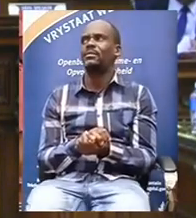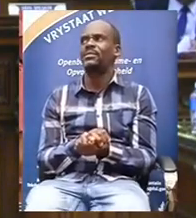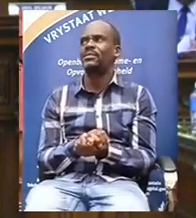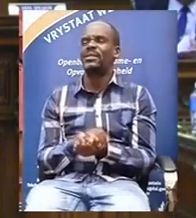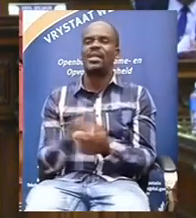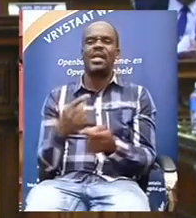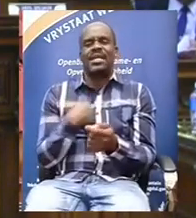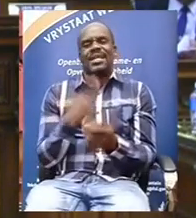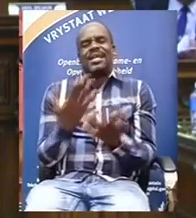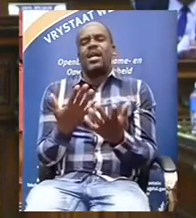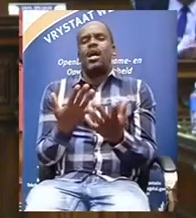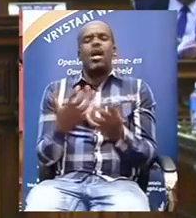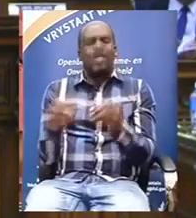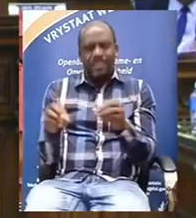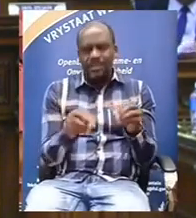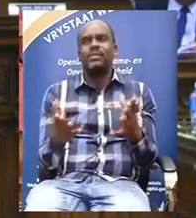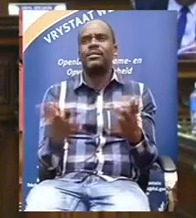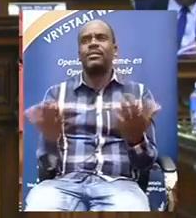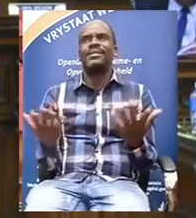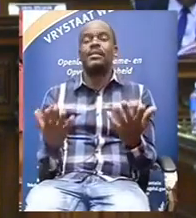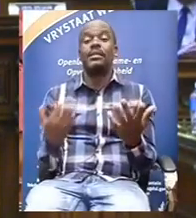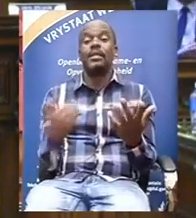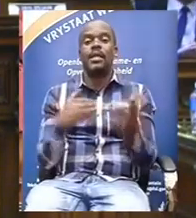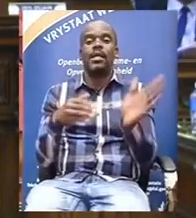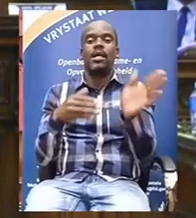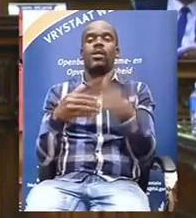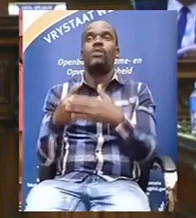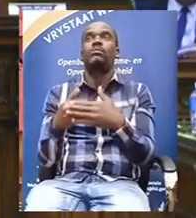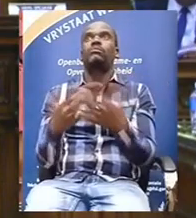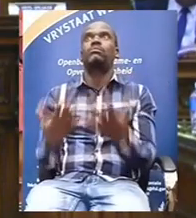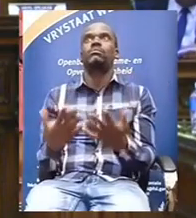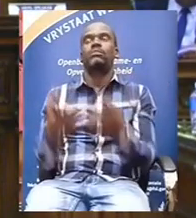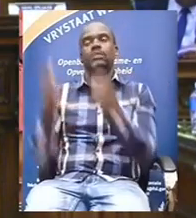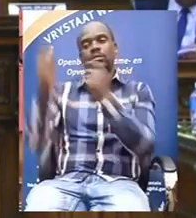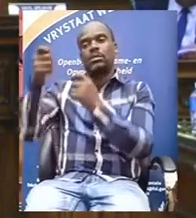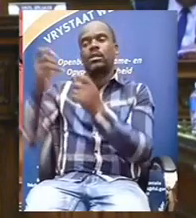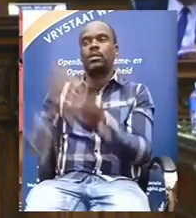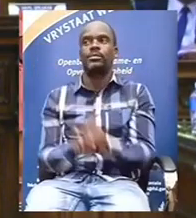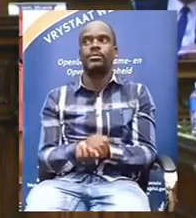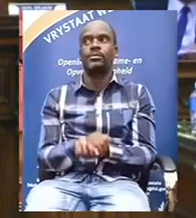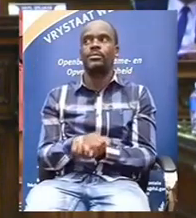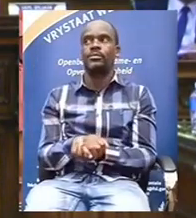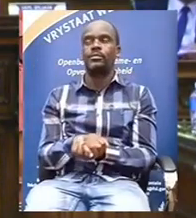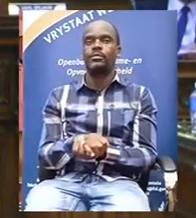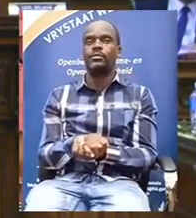I'm going to squeeze now. As I conclude, Speaker,